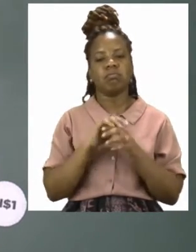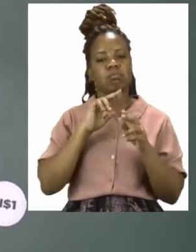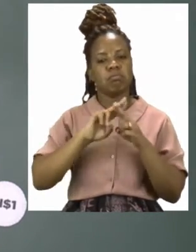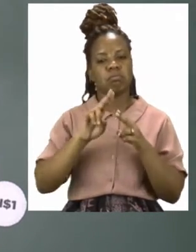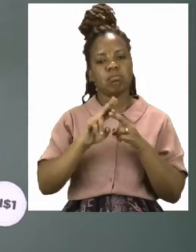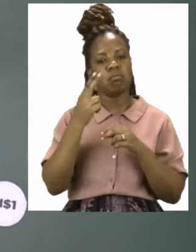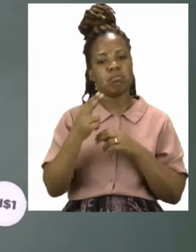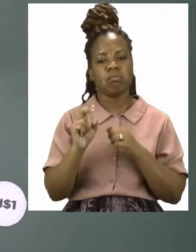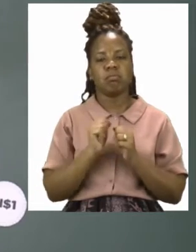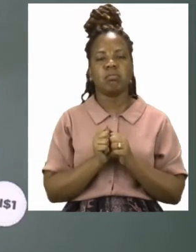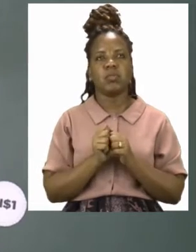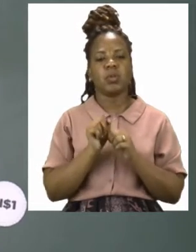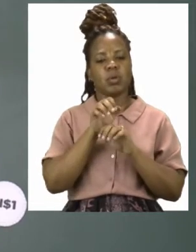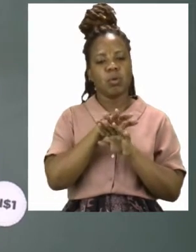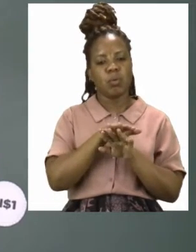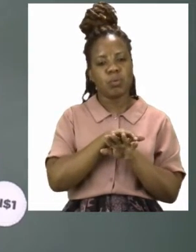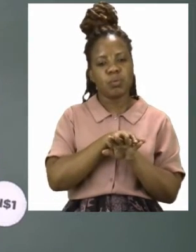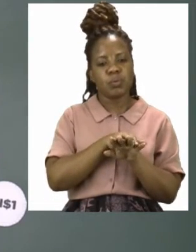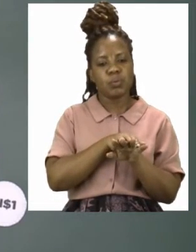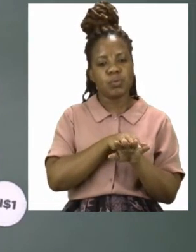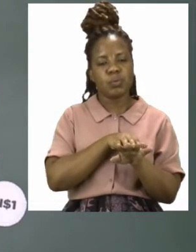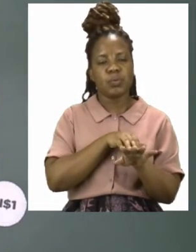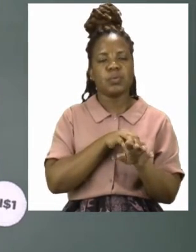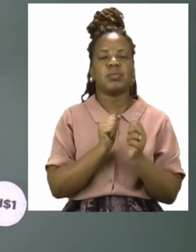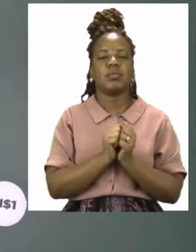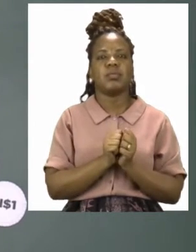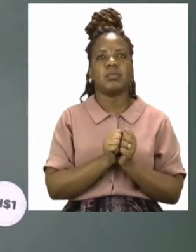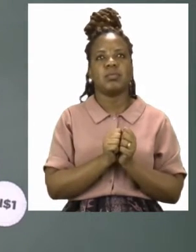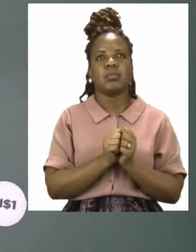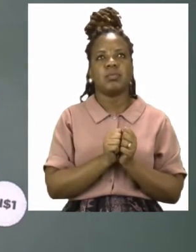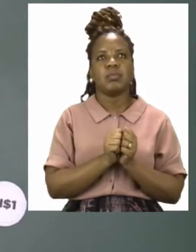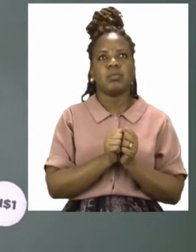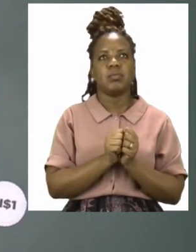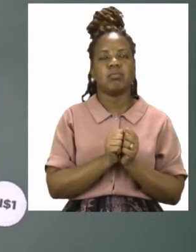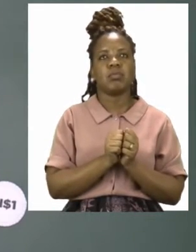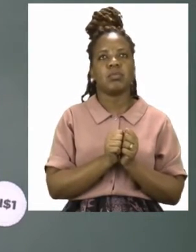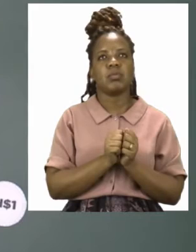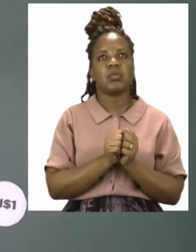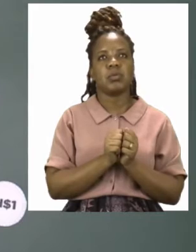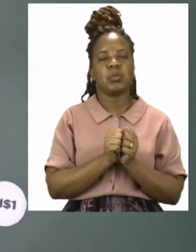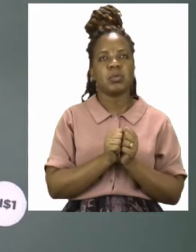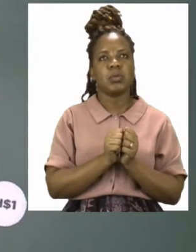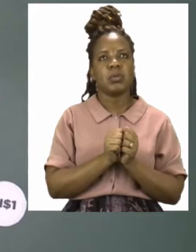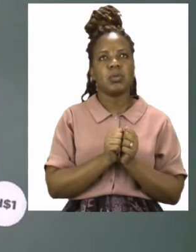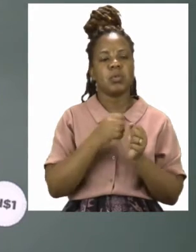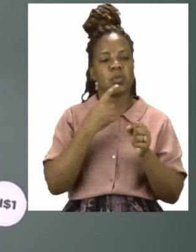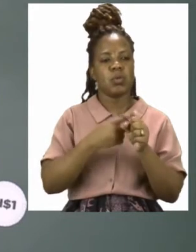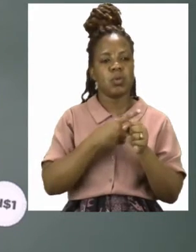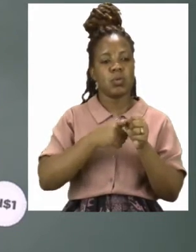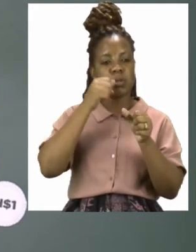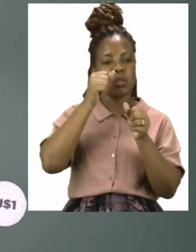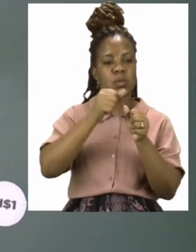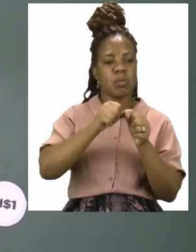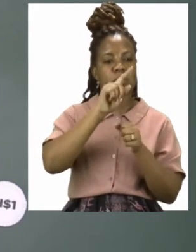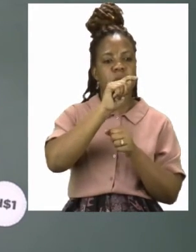exercise. Say it out loud so that you can help yourself know which ones are for the tens and which ones are for the